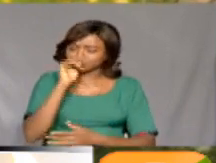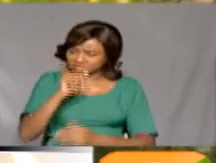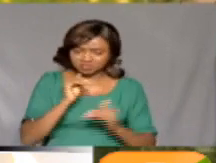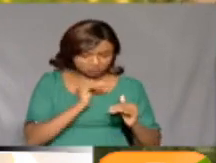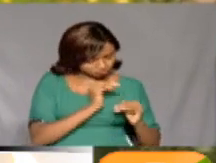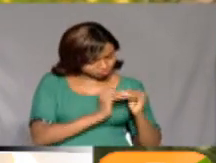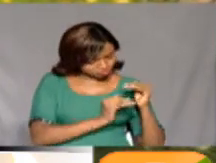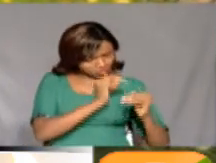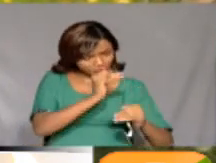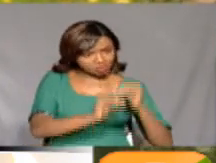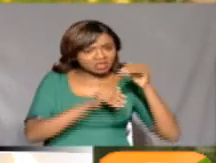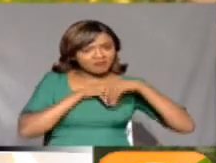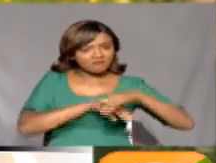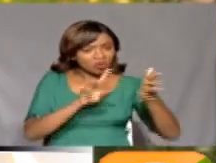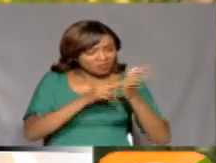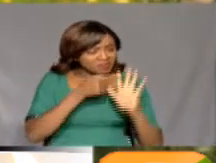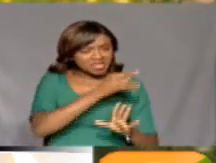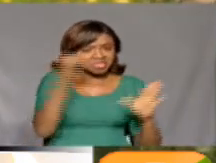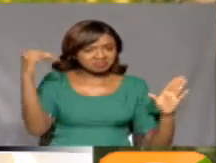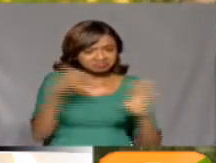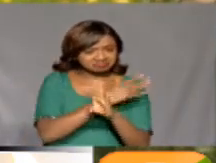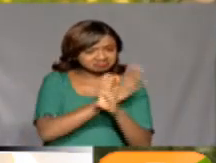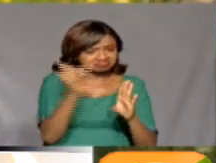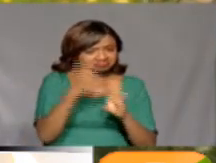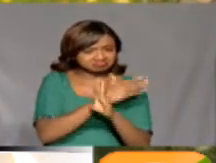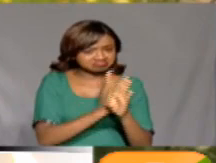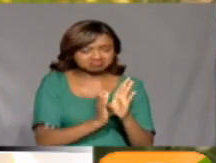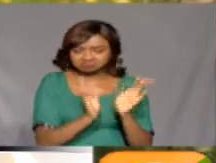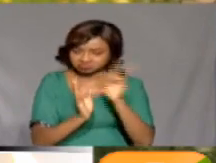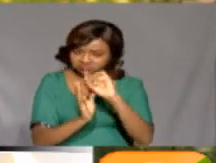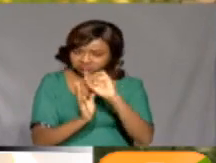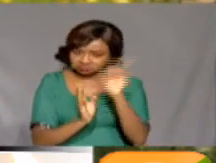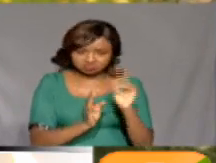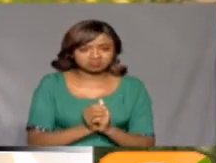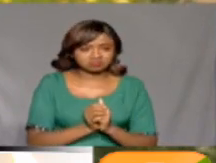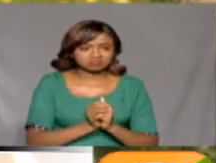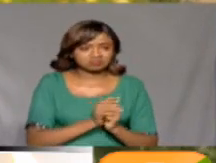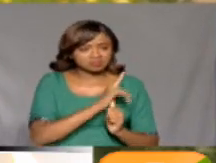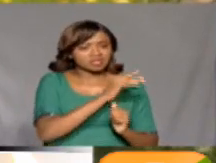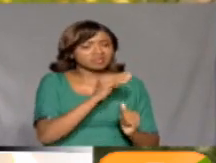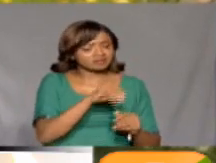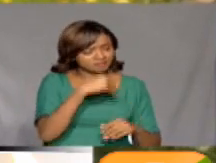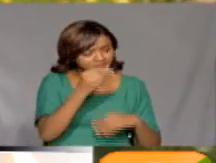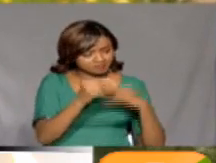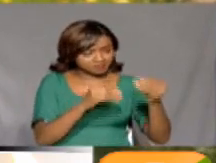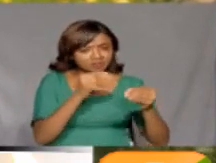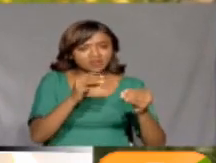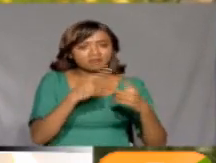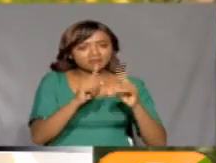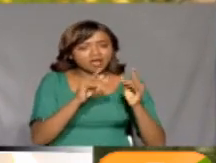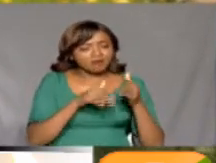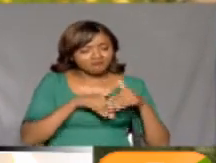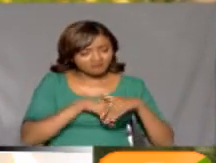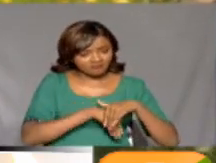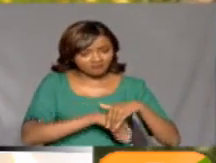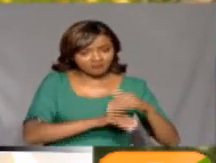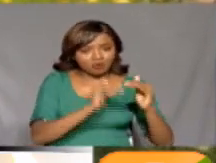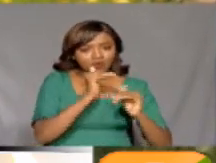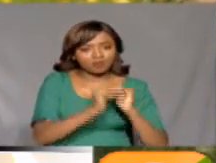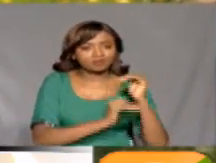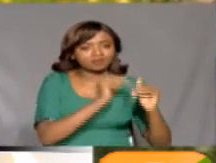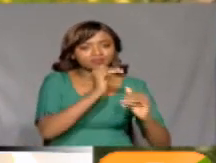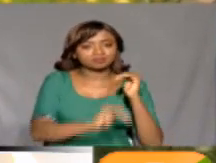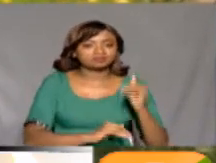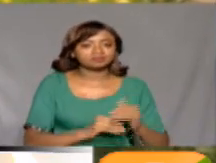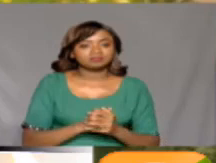I do not think that Moi went out of his way to do something illegal. And even if maybe people